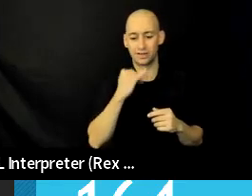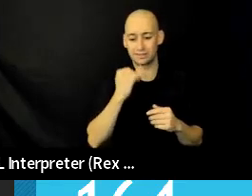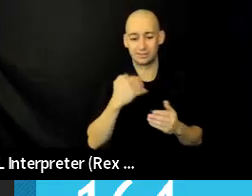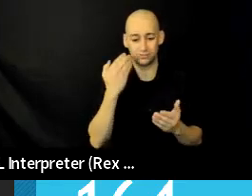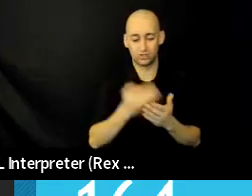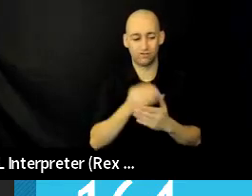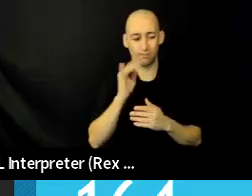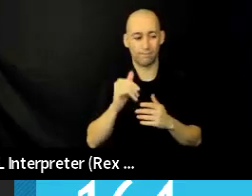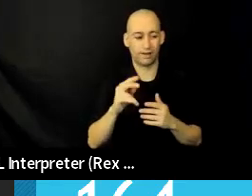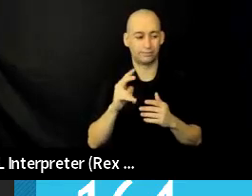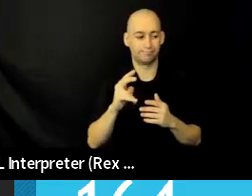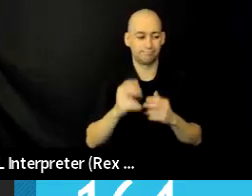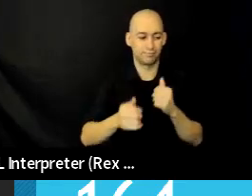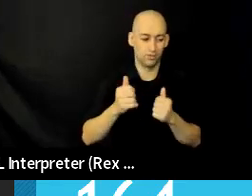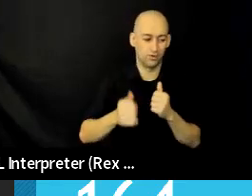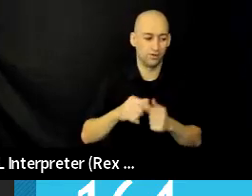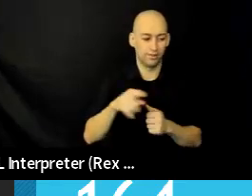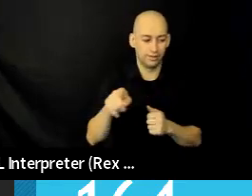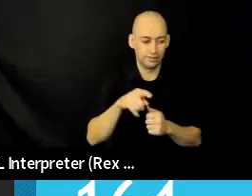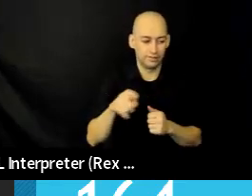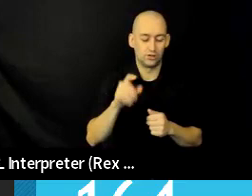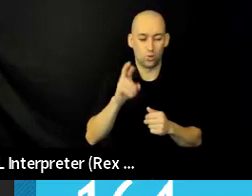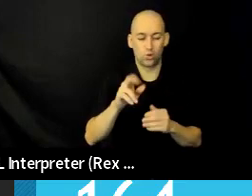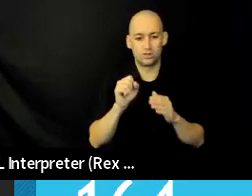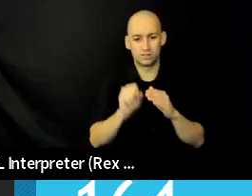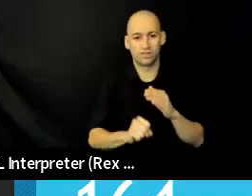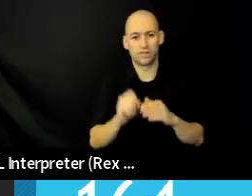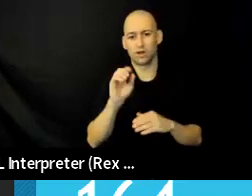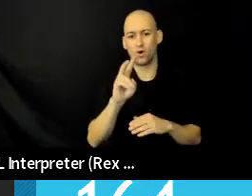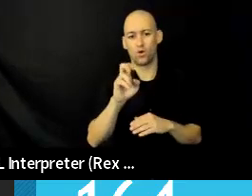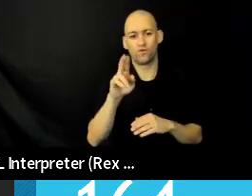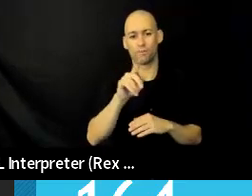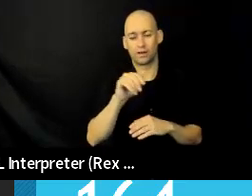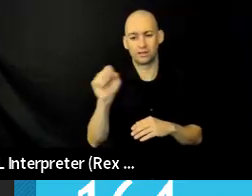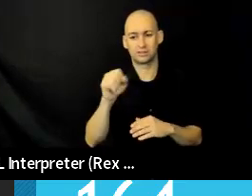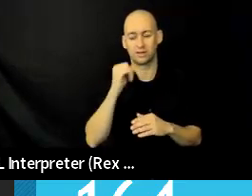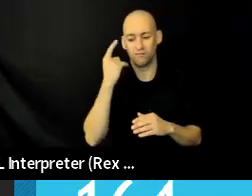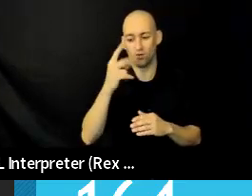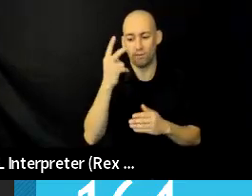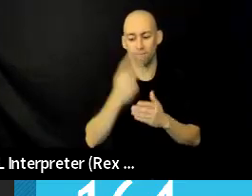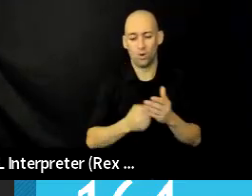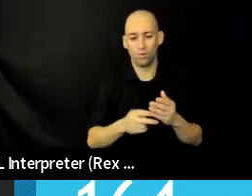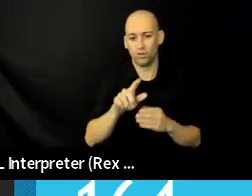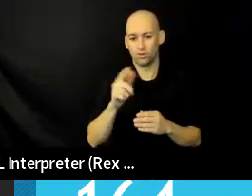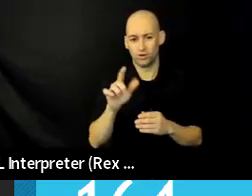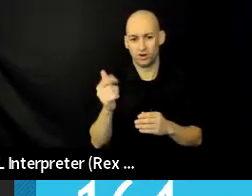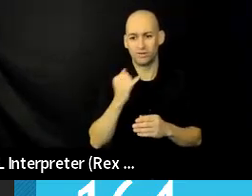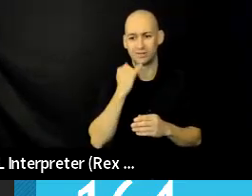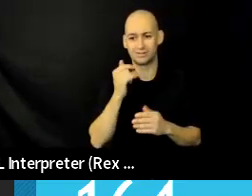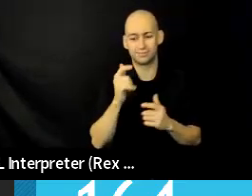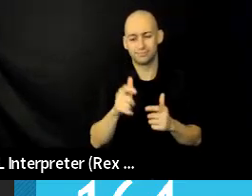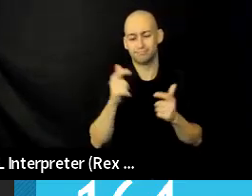or the more southerly underpass. And both alternatives would